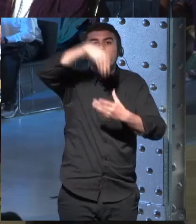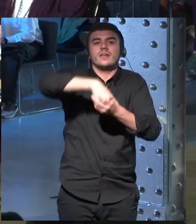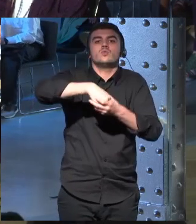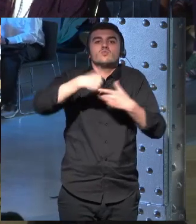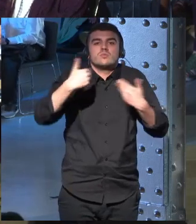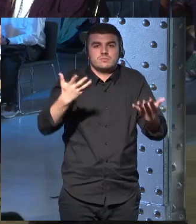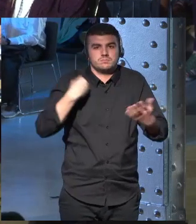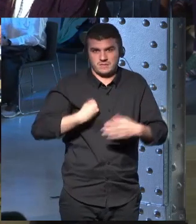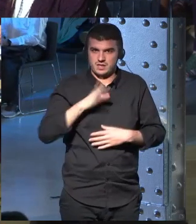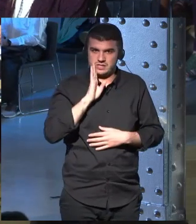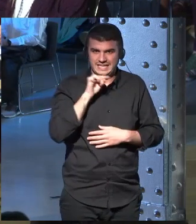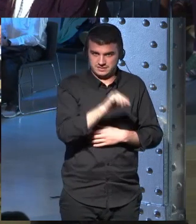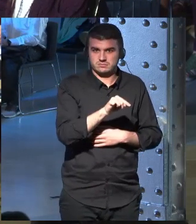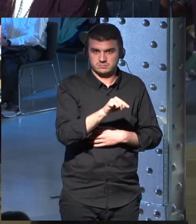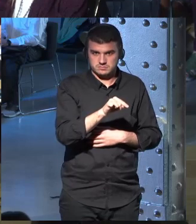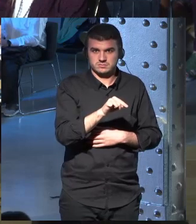What had come into being.